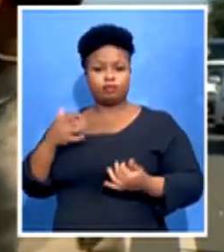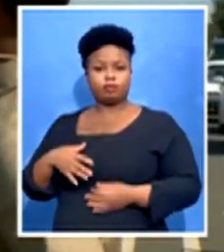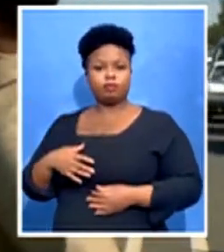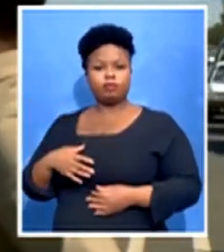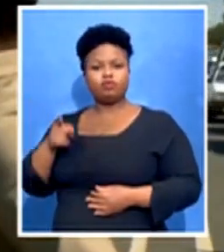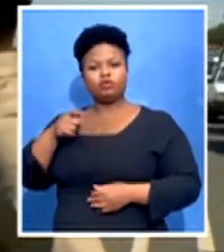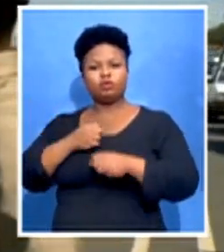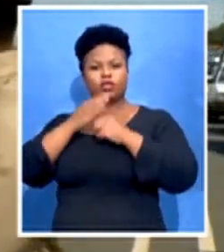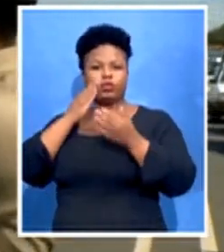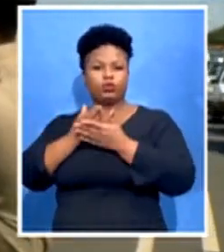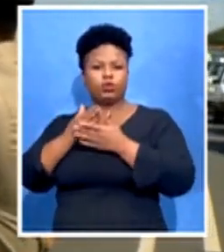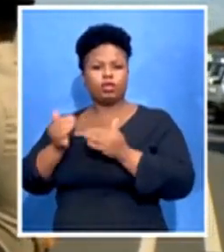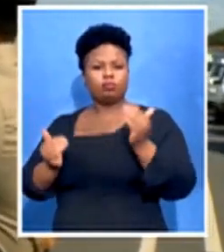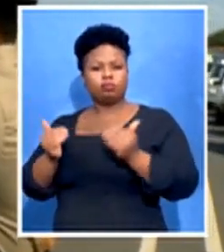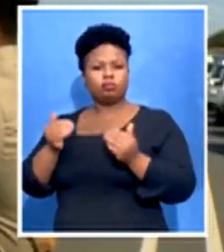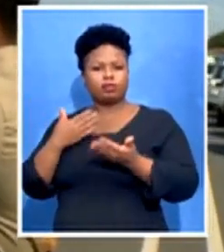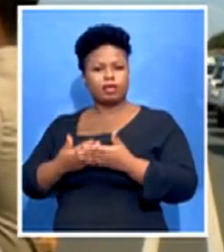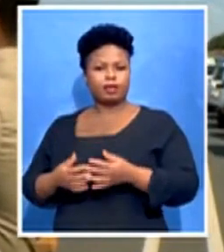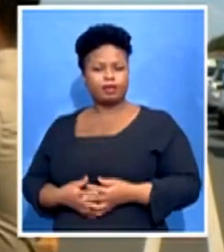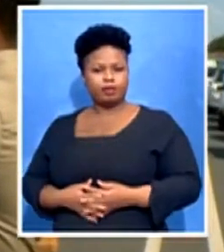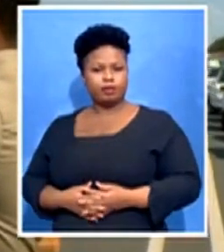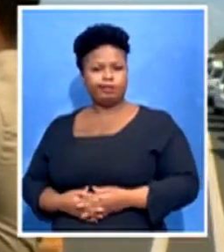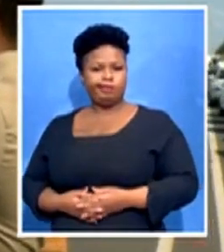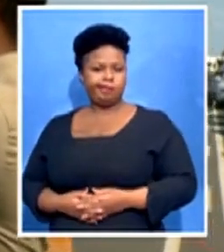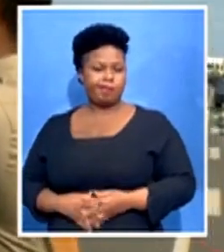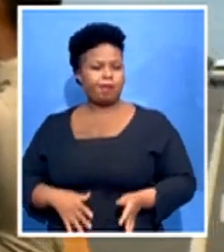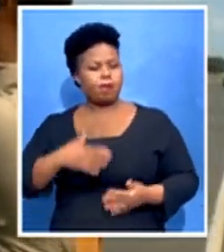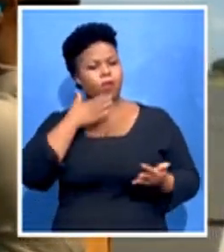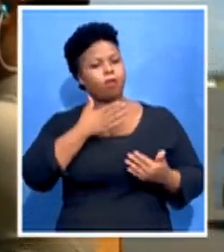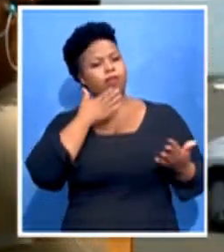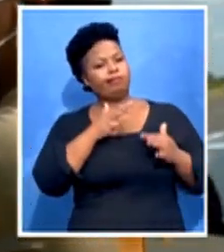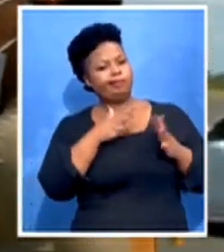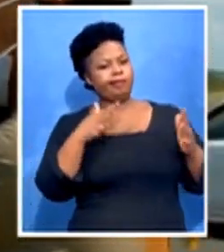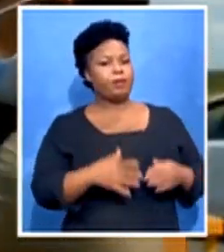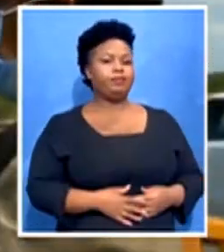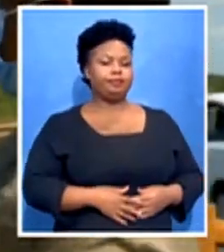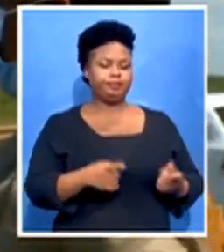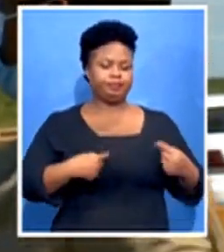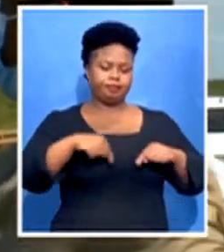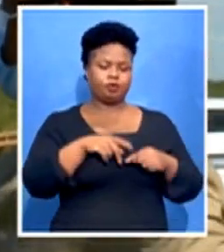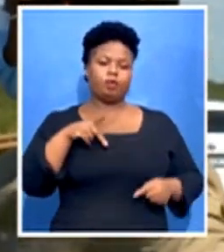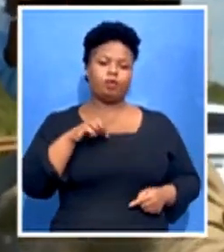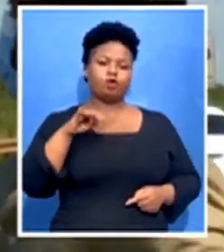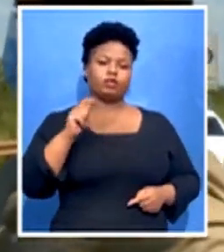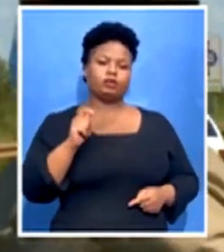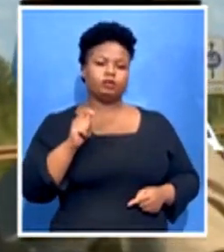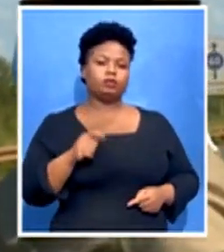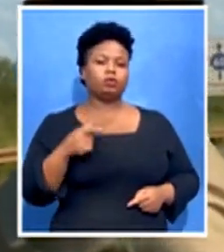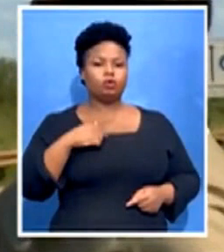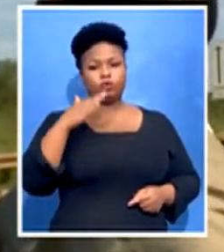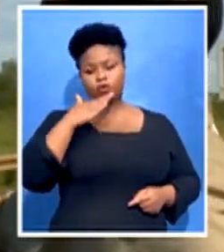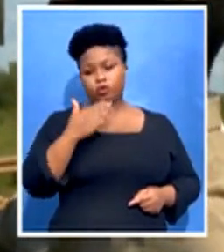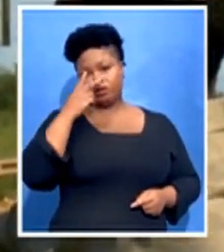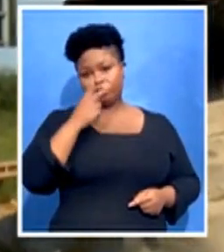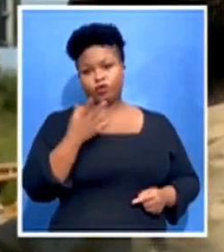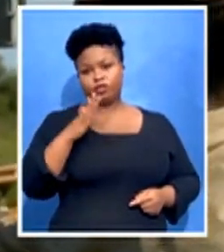moving. Okay, thank you very much. As the port, we have realized that in the past 3 years we were having a very, very